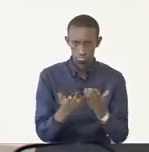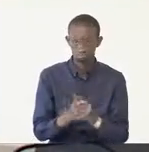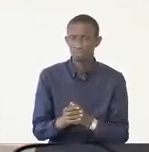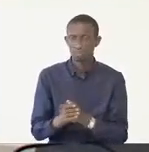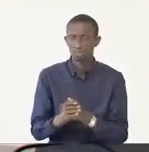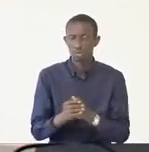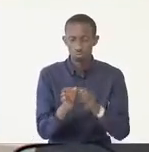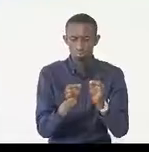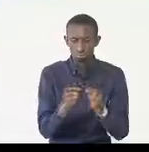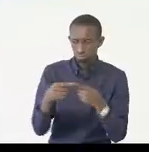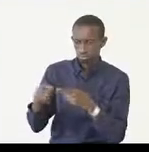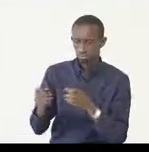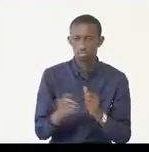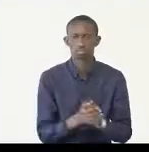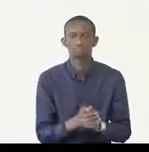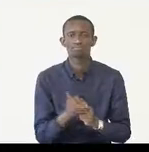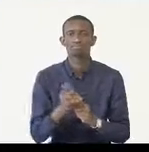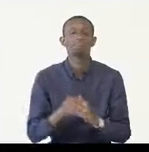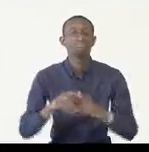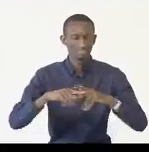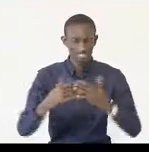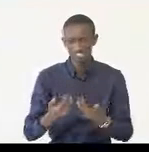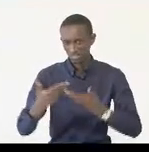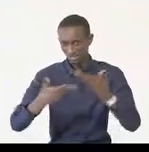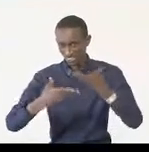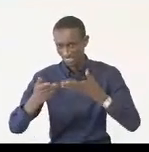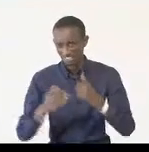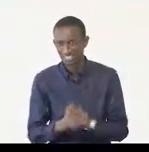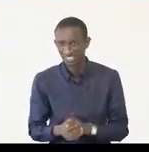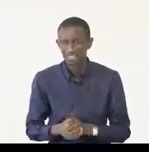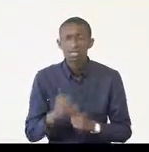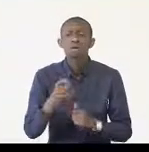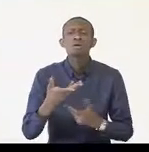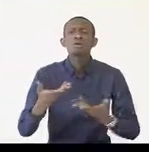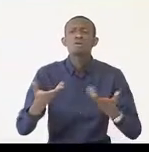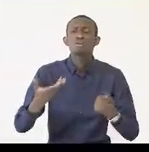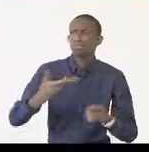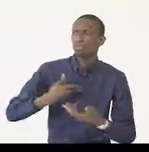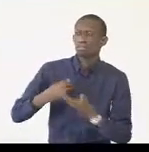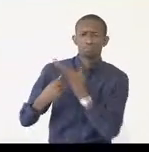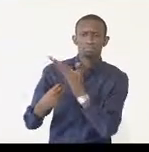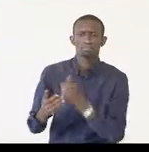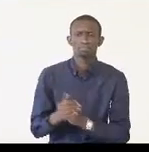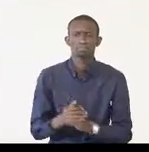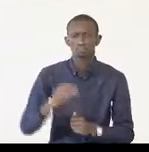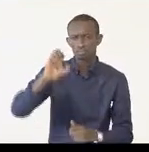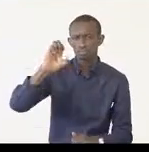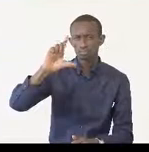have a discussion. So as what we have, elastic collision in two